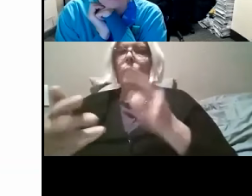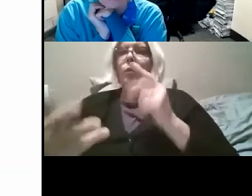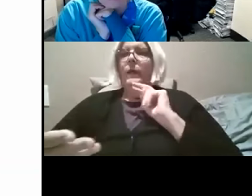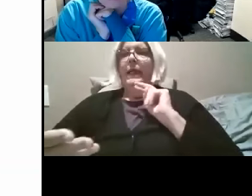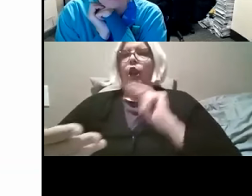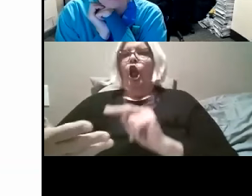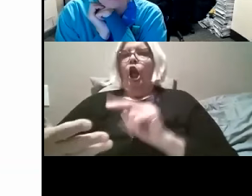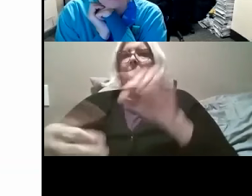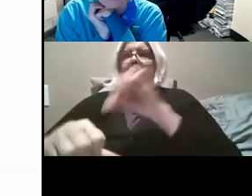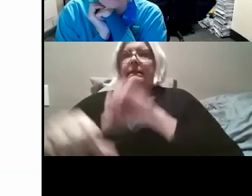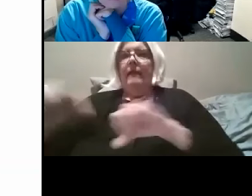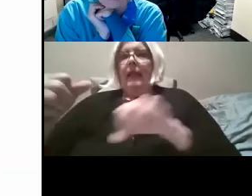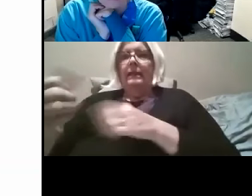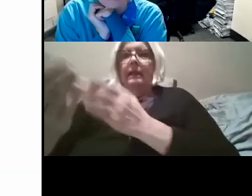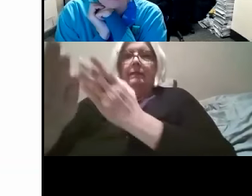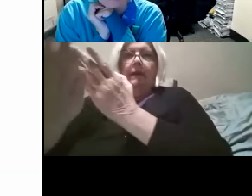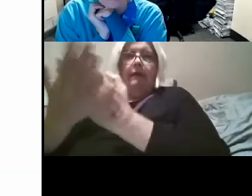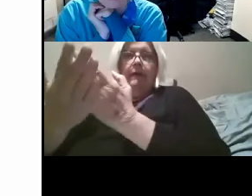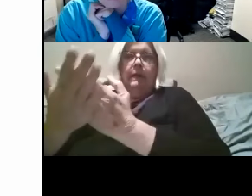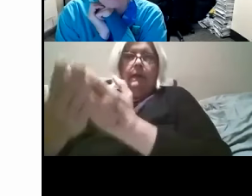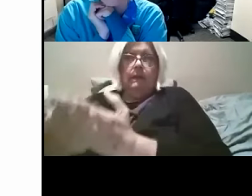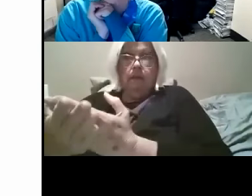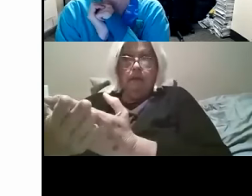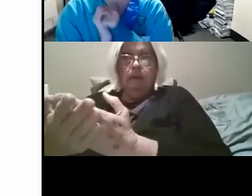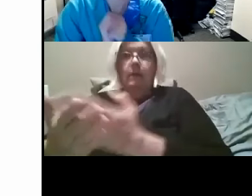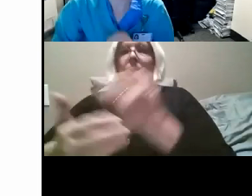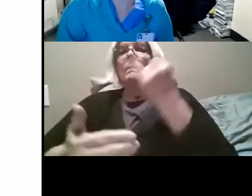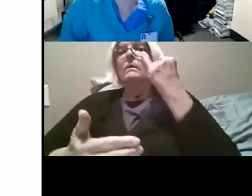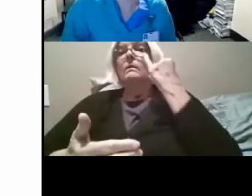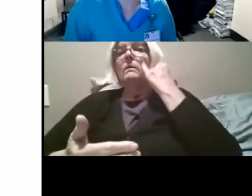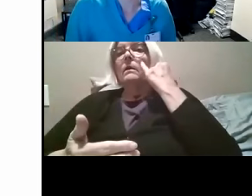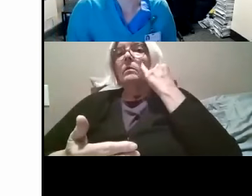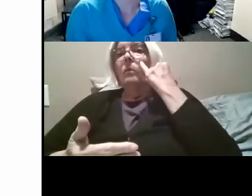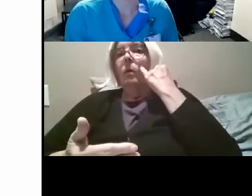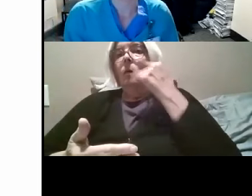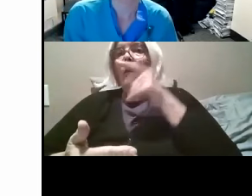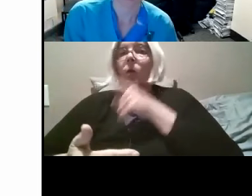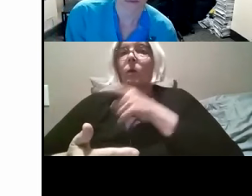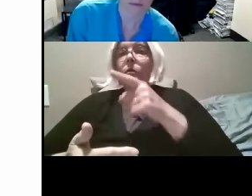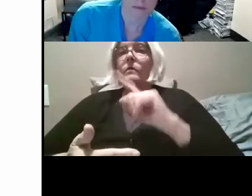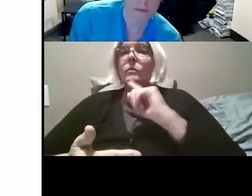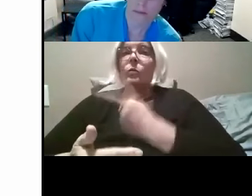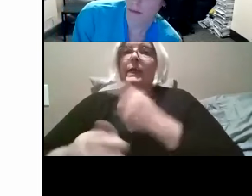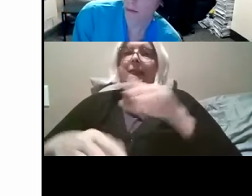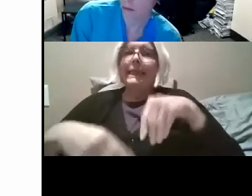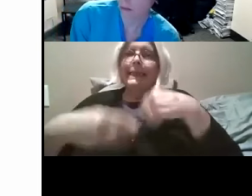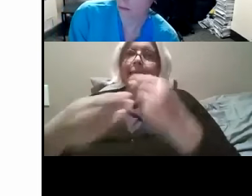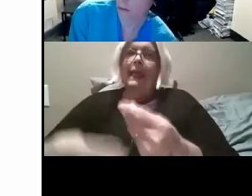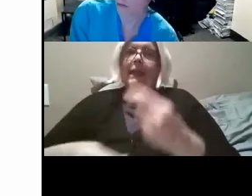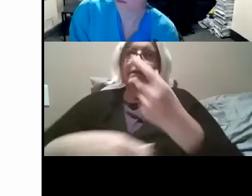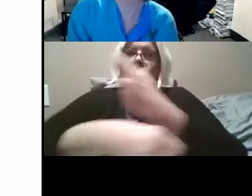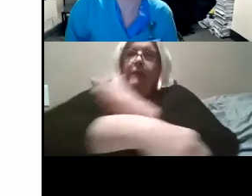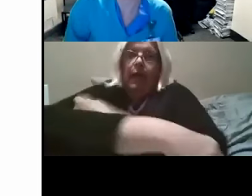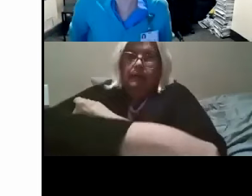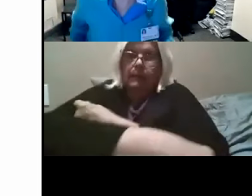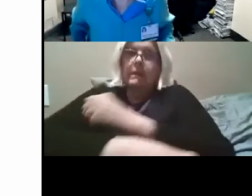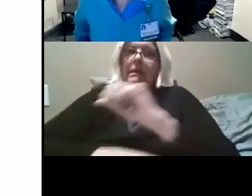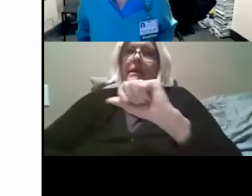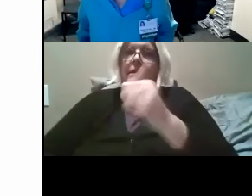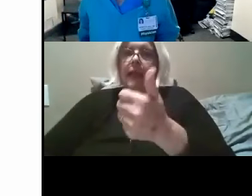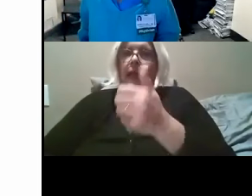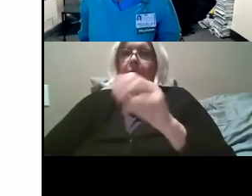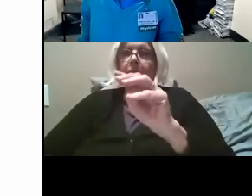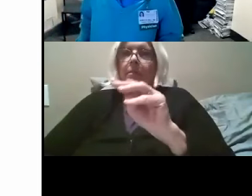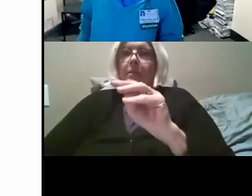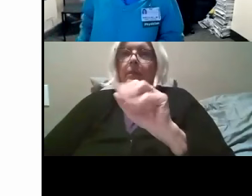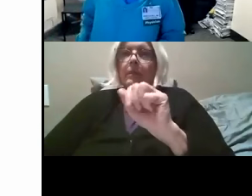the vaccine when administered as a 2-dose series, 10 micrograms each, 3 weeks apart, outweigh its risk for use in